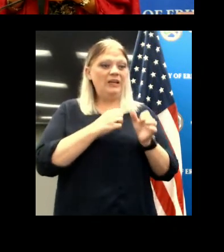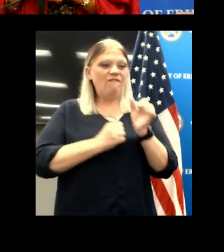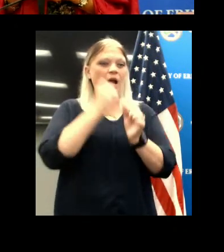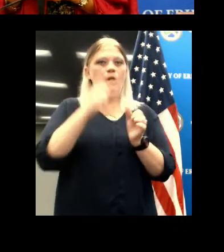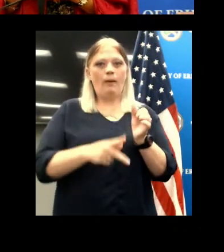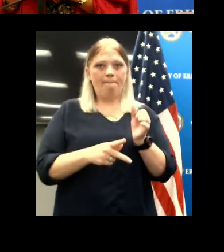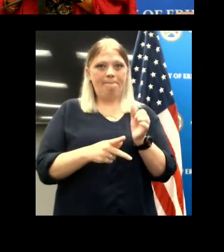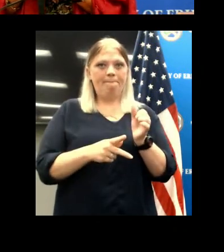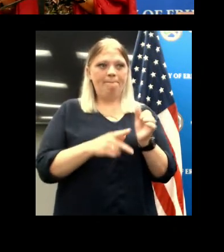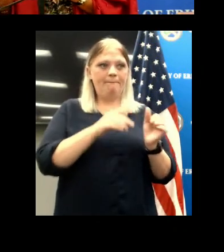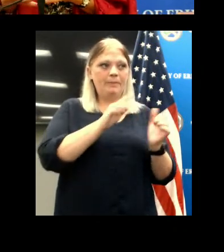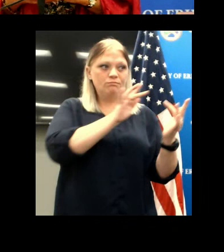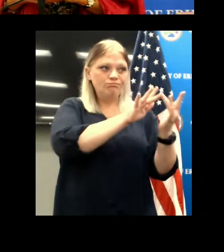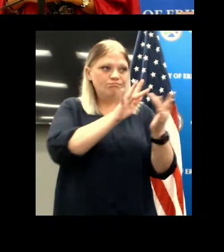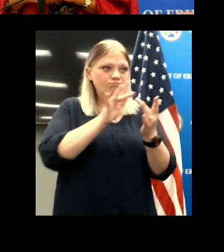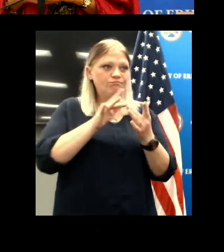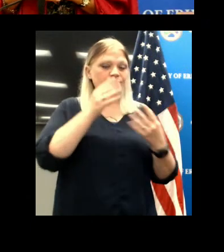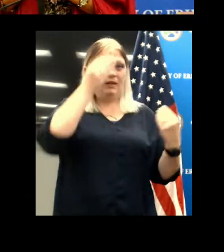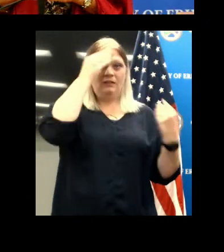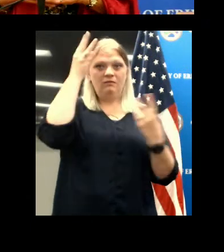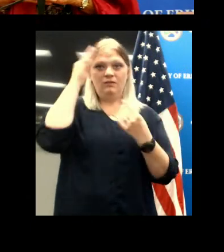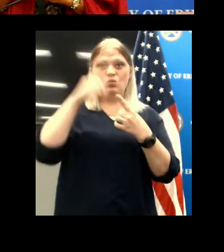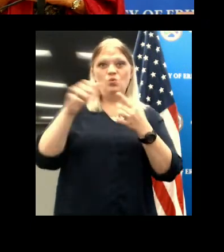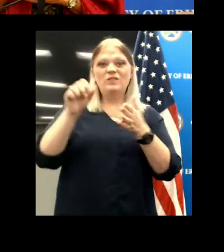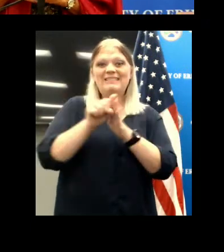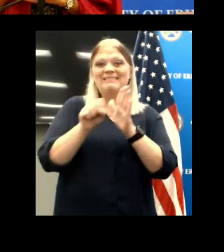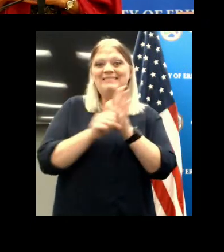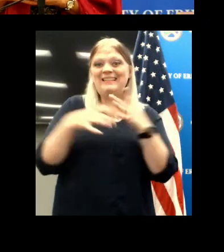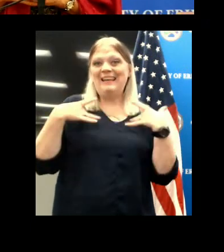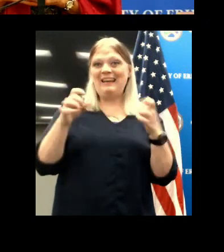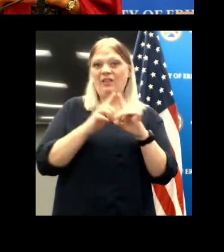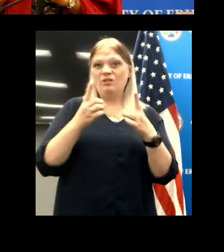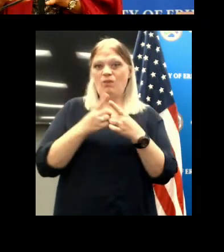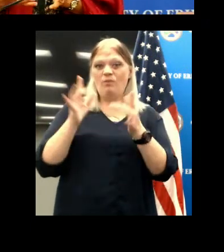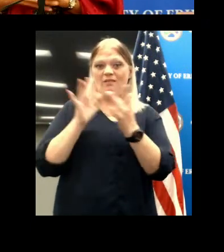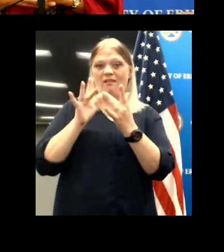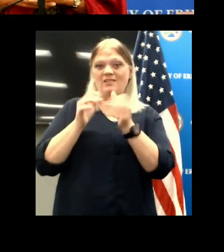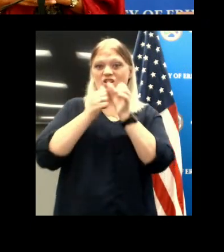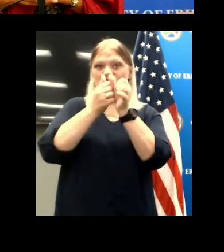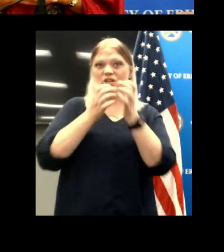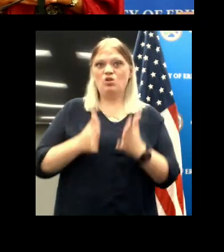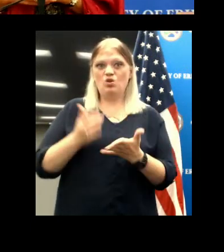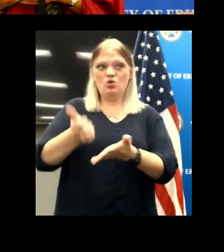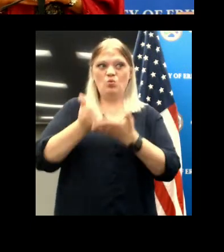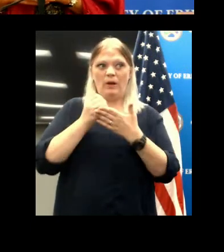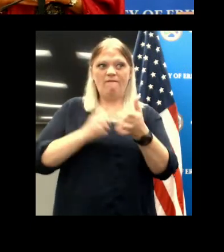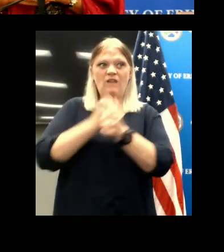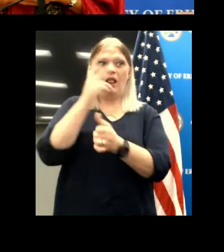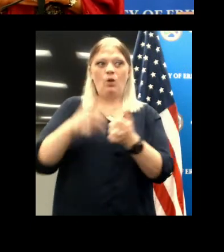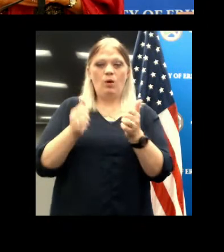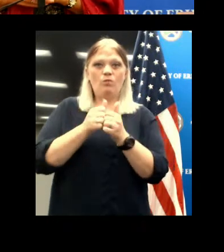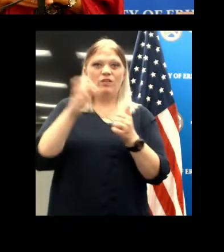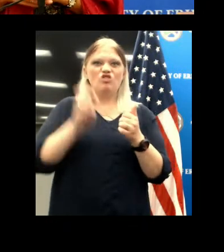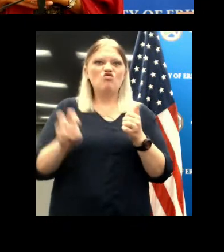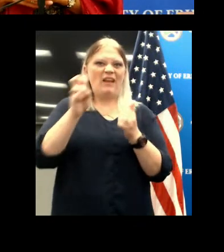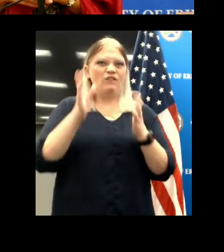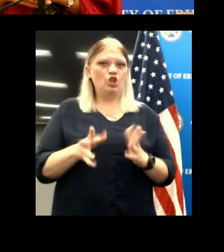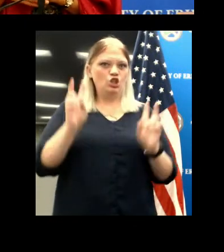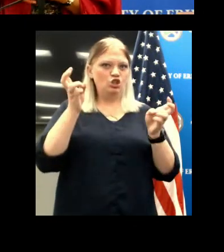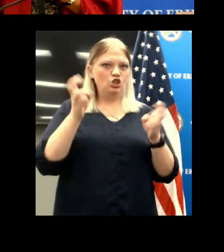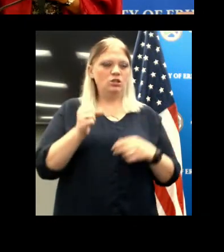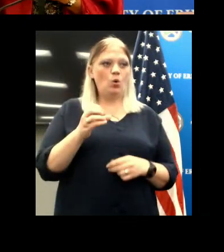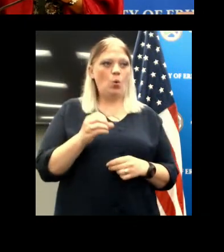with that, and also giving information to the state health department contact tracers to help us follow up with those travelers.